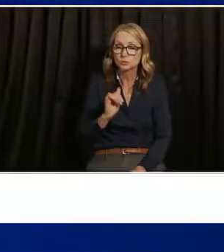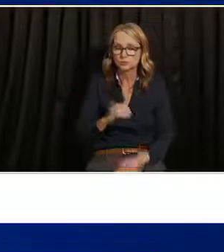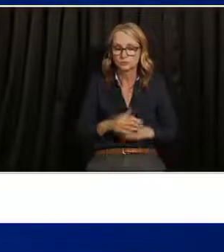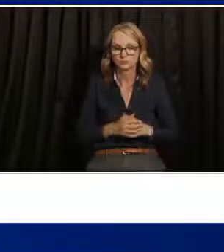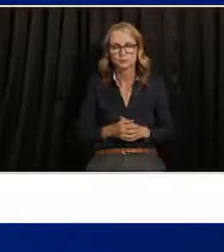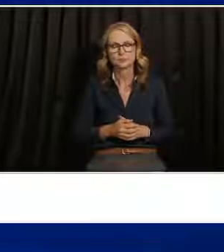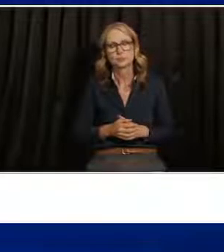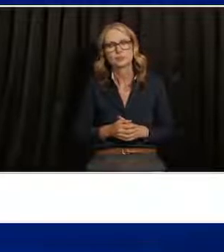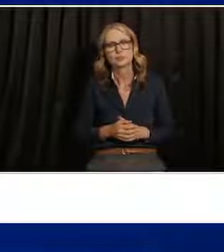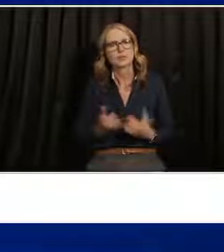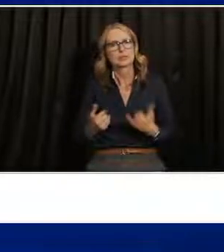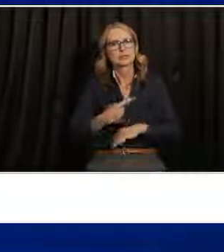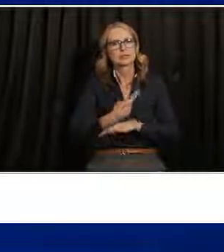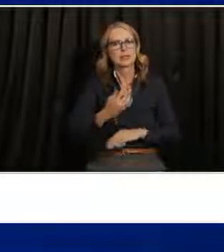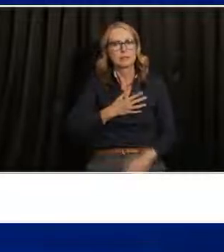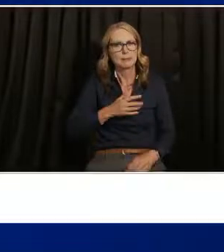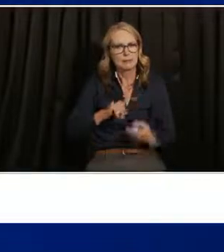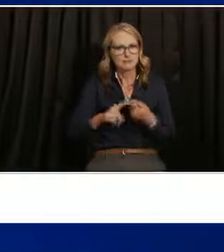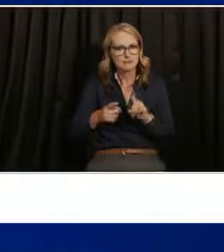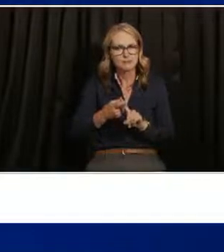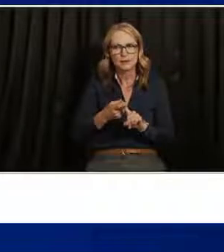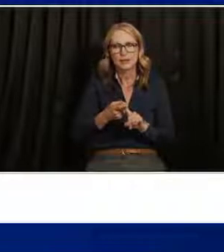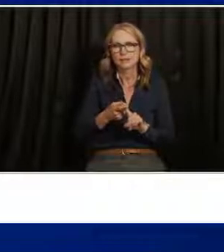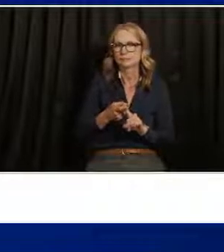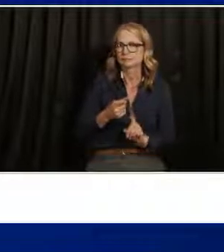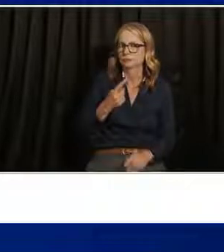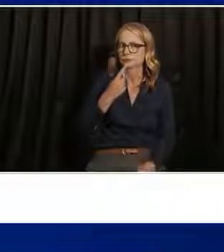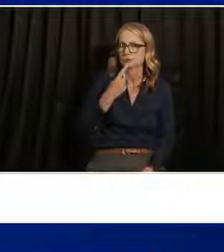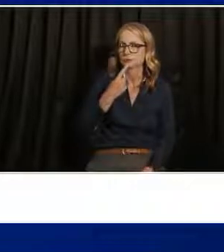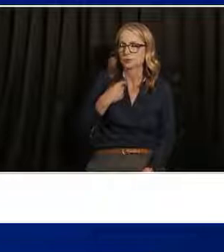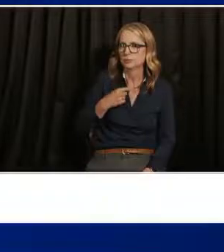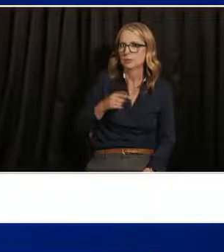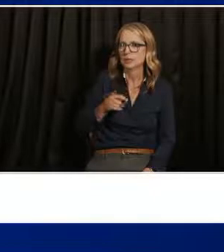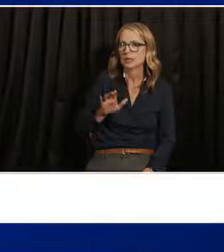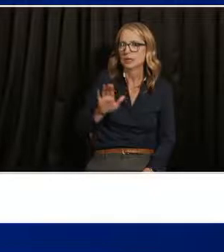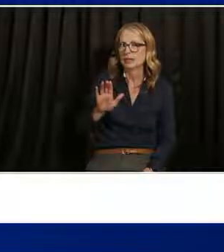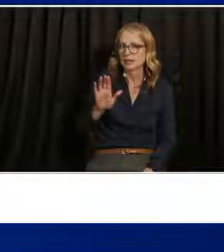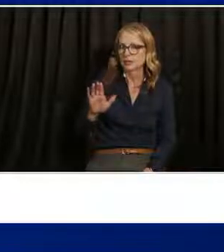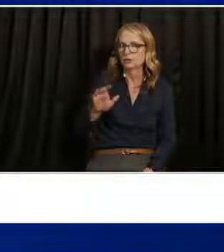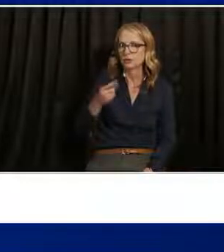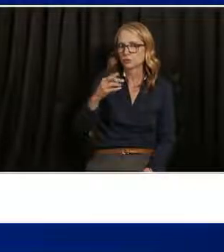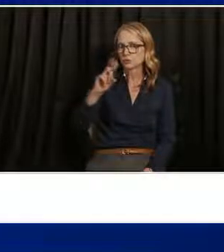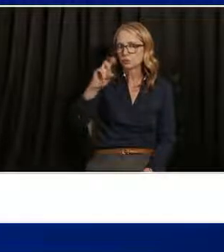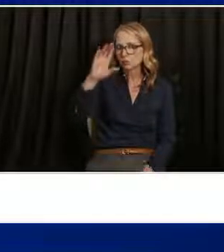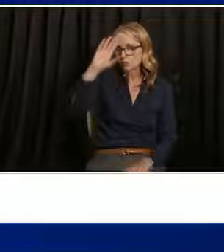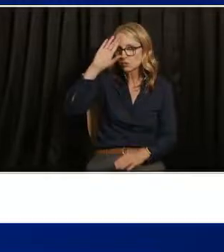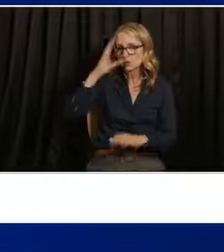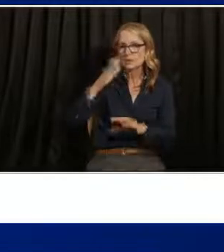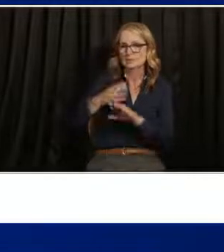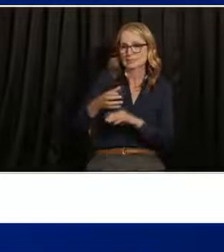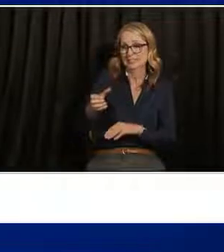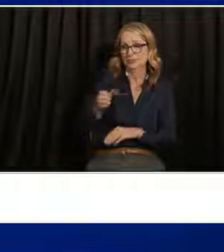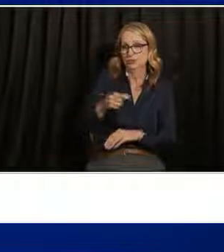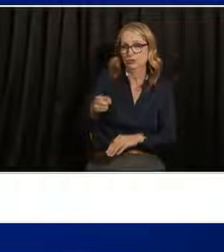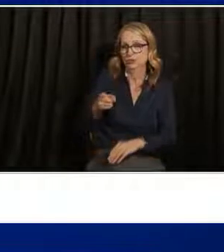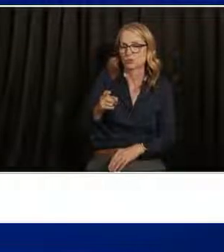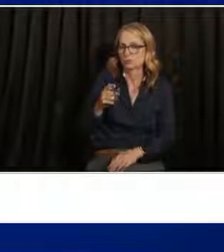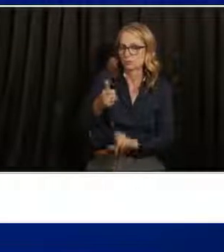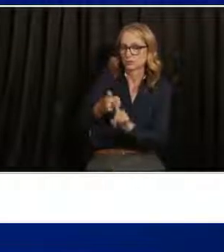today. Her 96-year-old grandson called, taking her to a clinic for him and her to get the